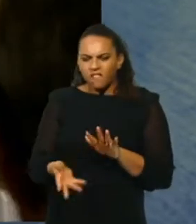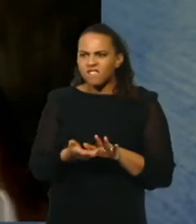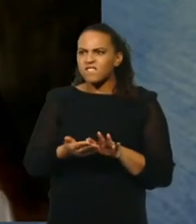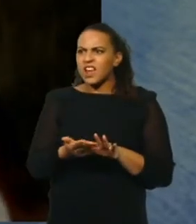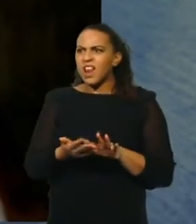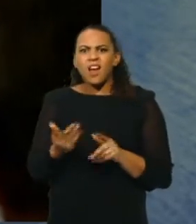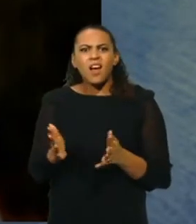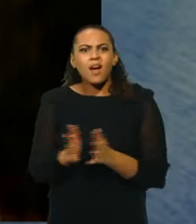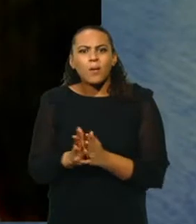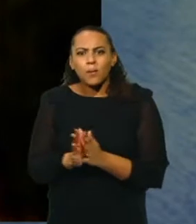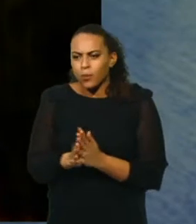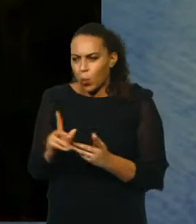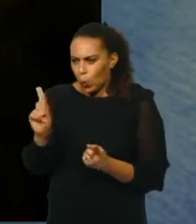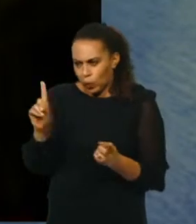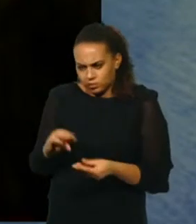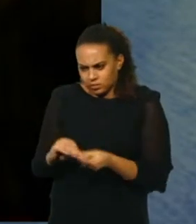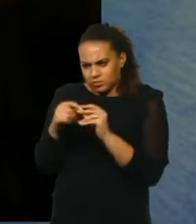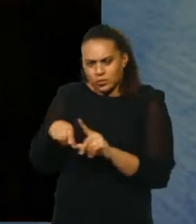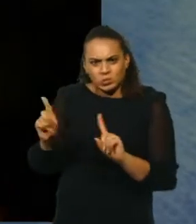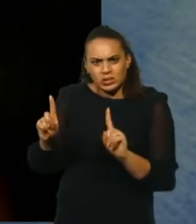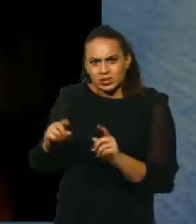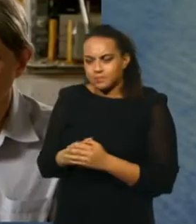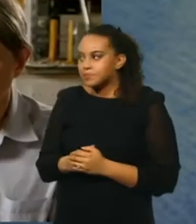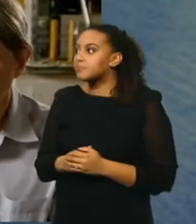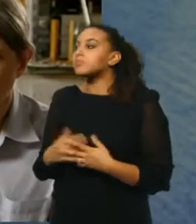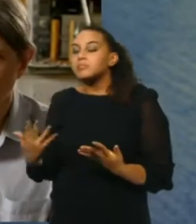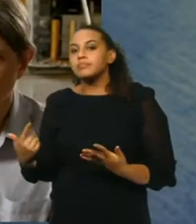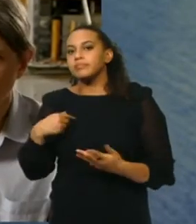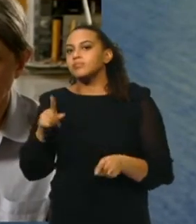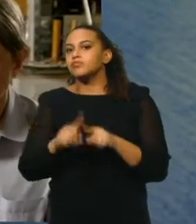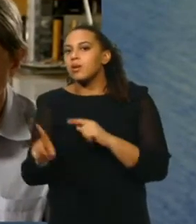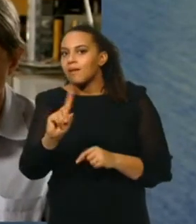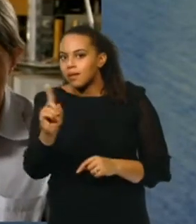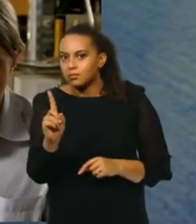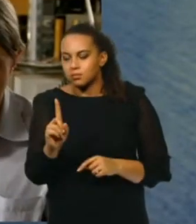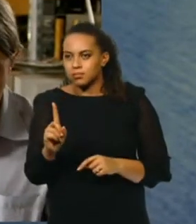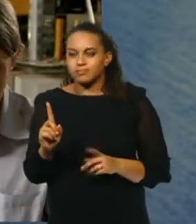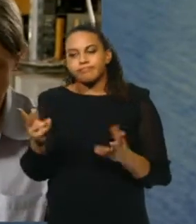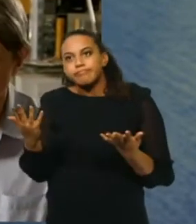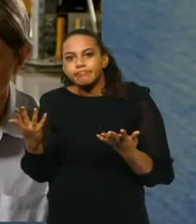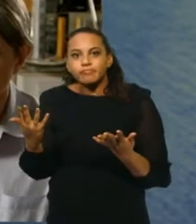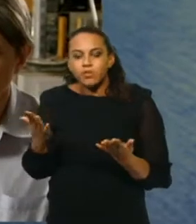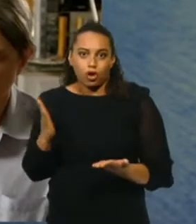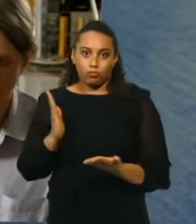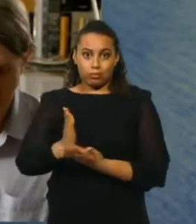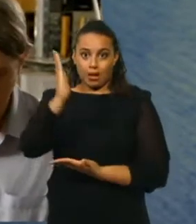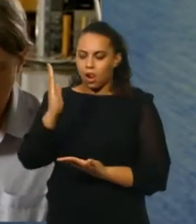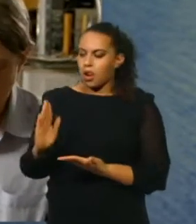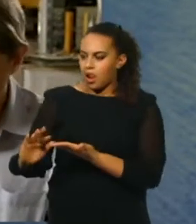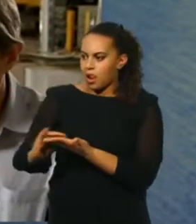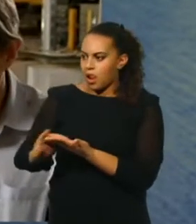how is this possible? What's actually happening here? Well, what we're trying to do is replicate what happens in a real touch situation.